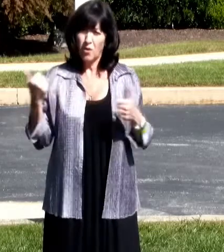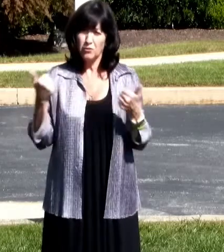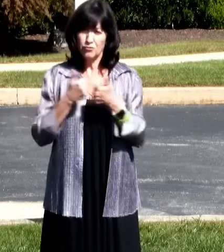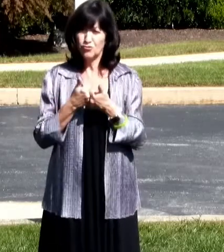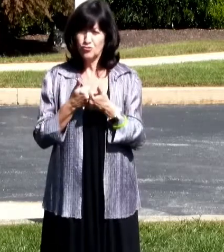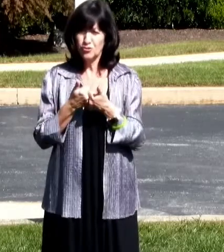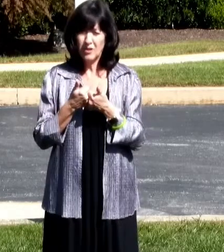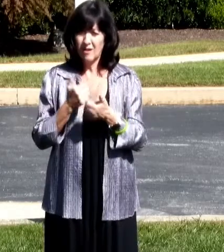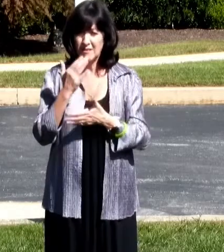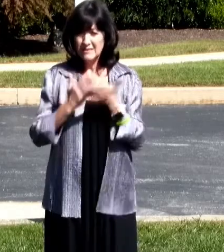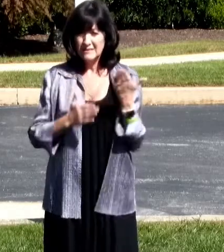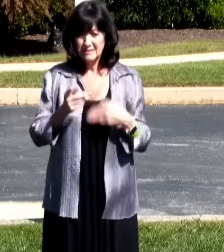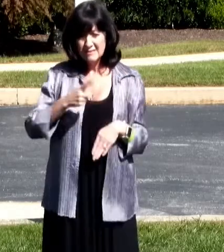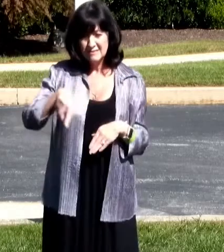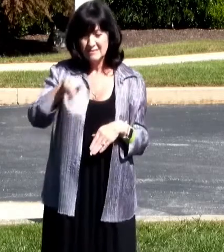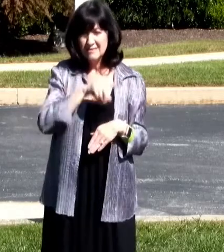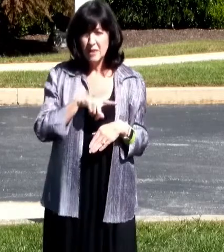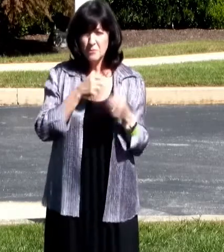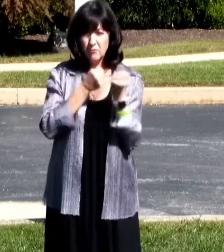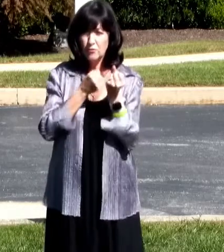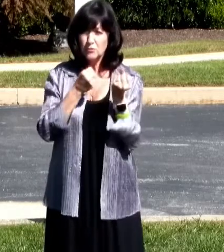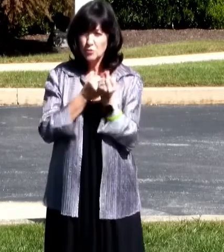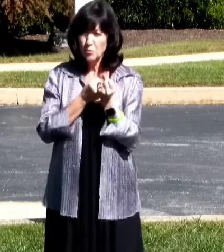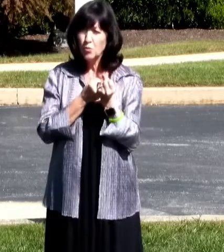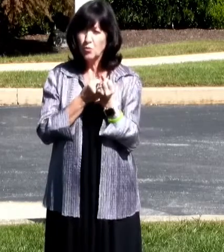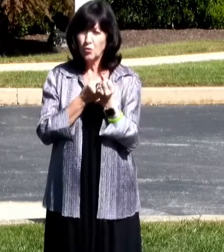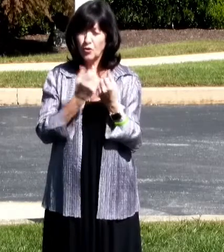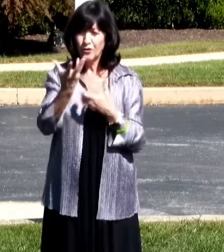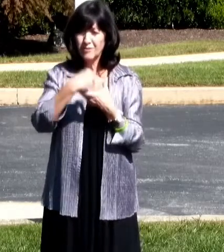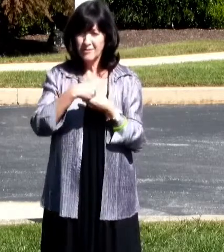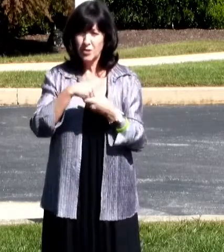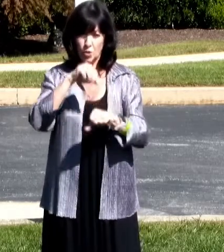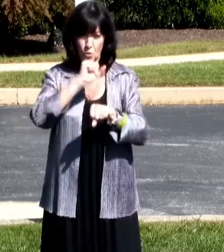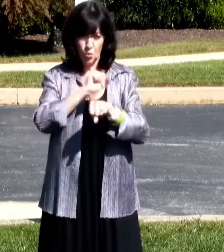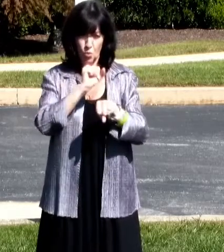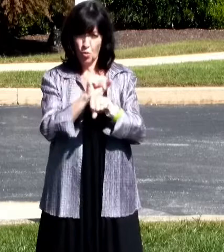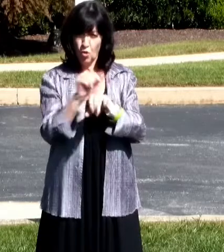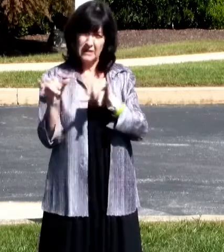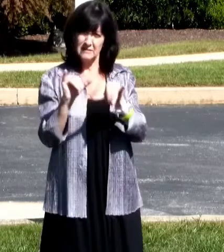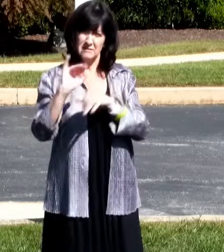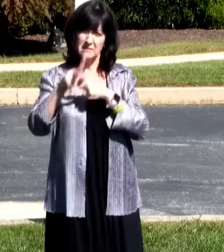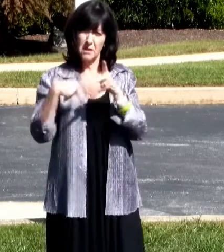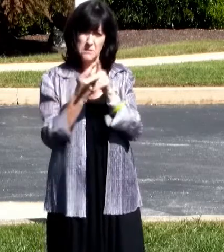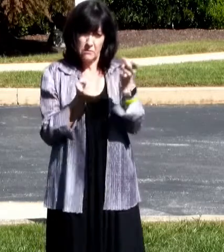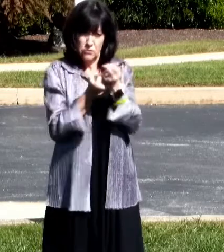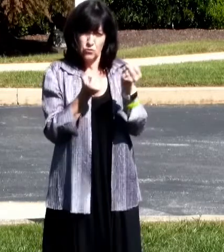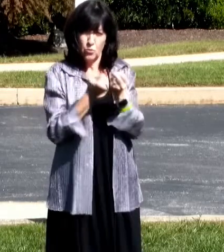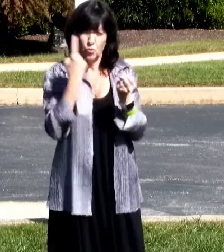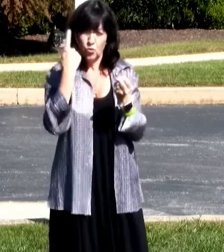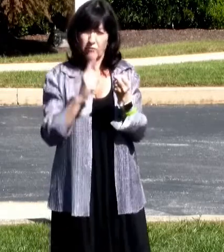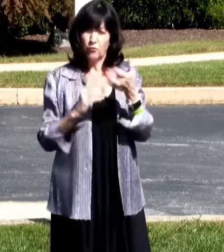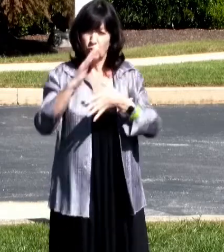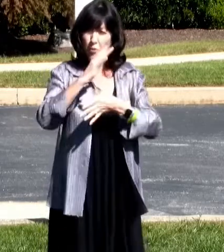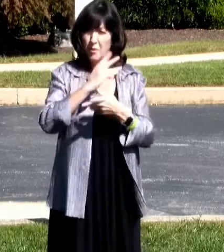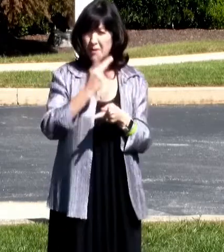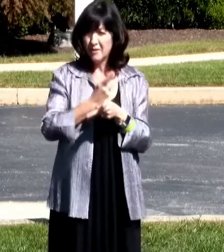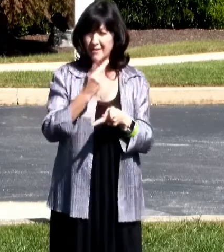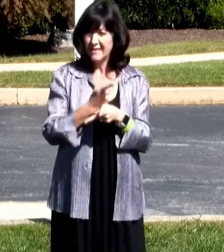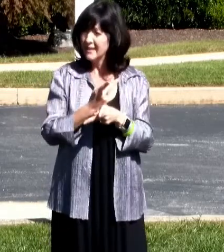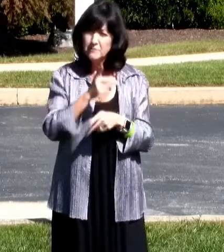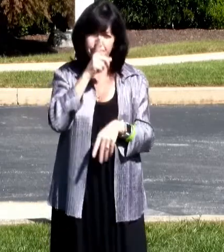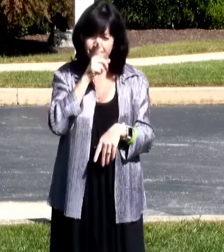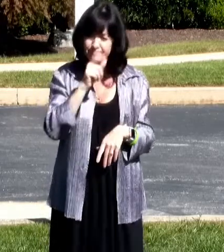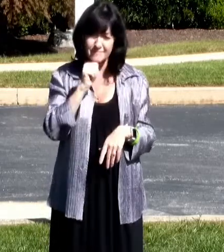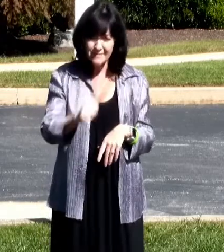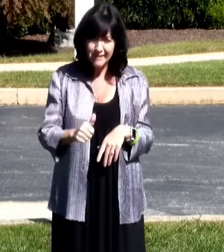have some of the forces working towards primary care in the way that we need to. And after several years of efforts, now